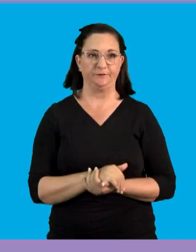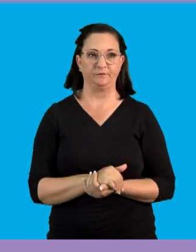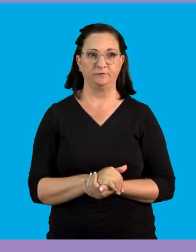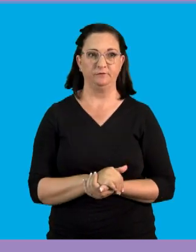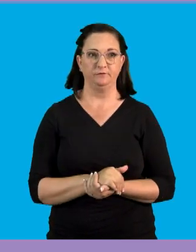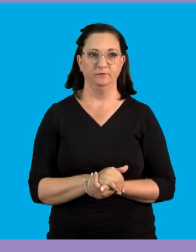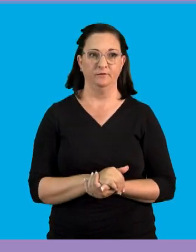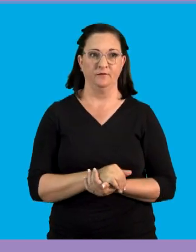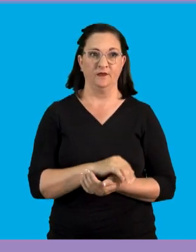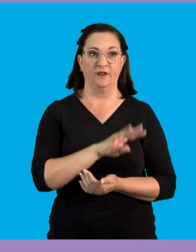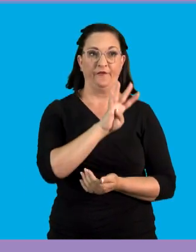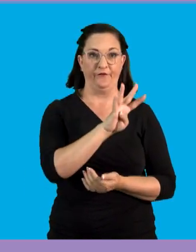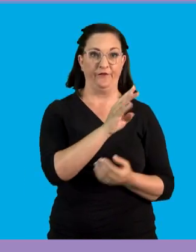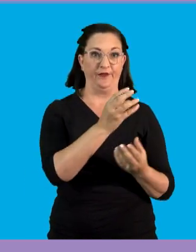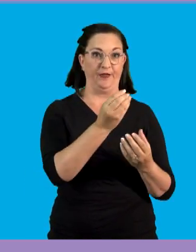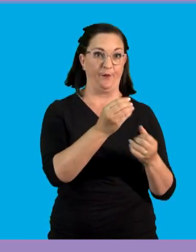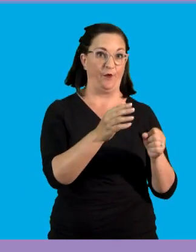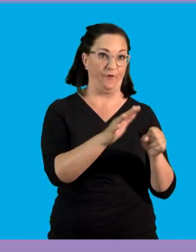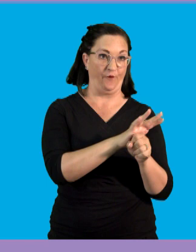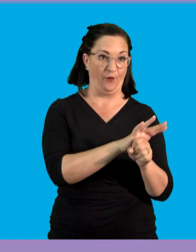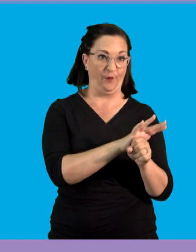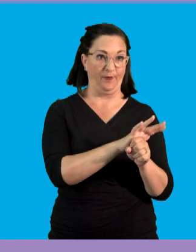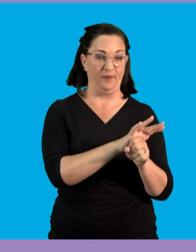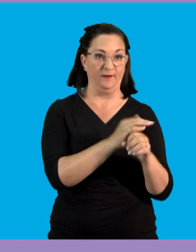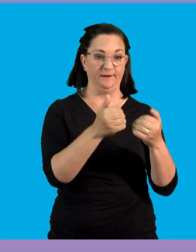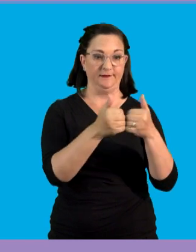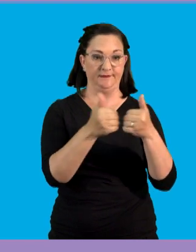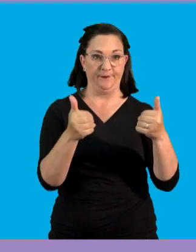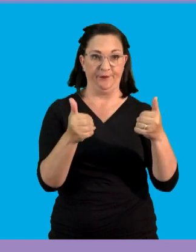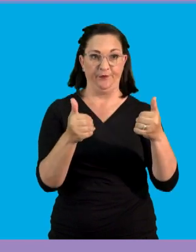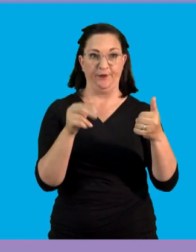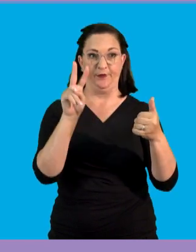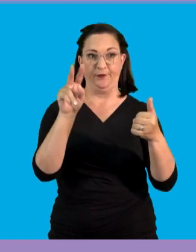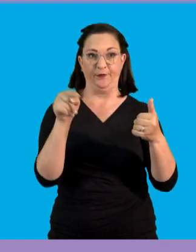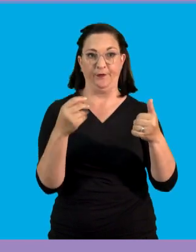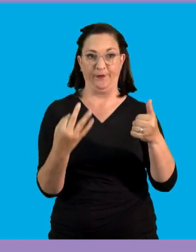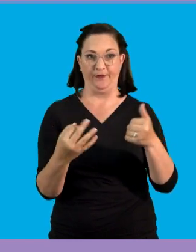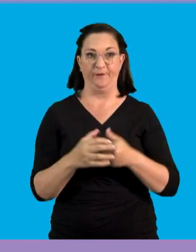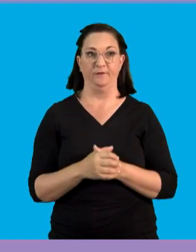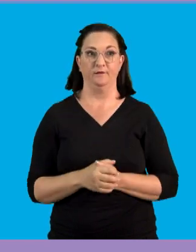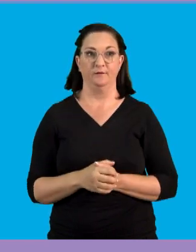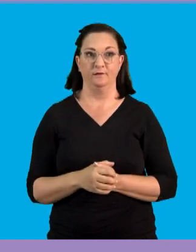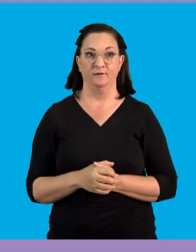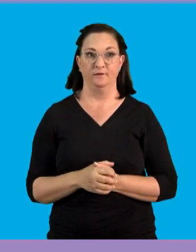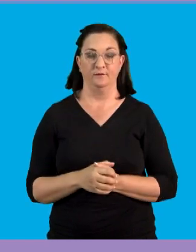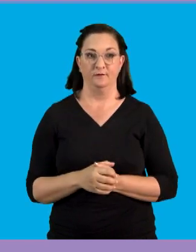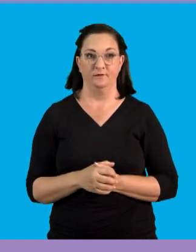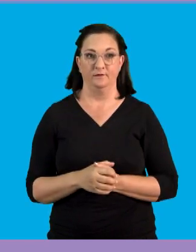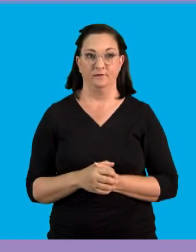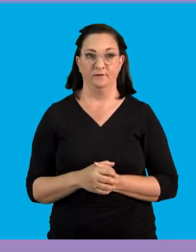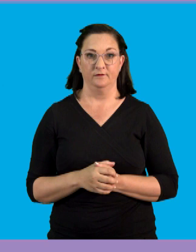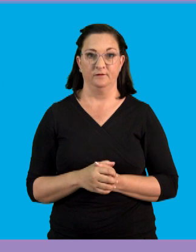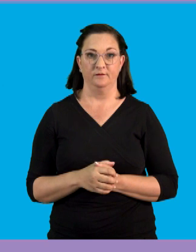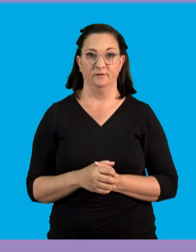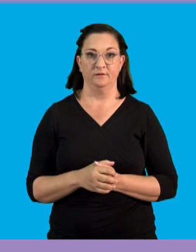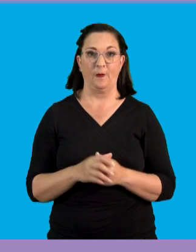to do is to separate the whole number with the common fractions. Then we need to get